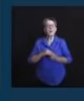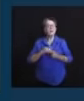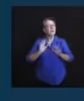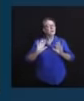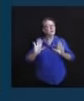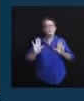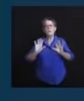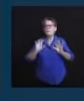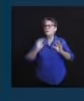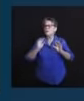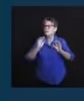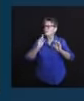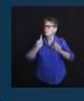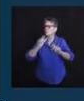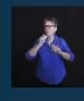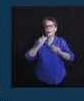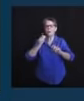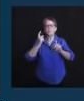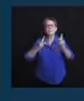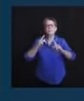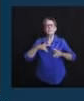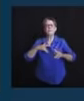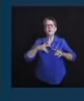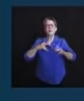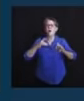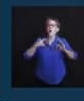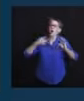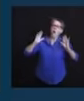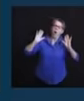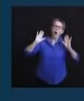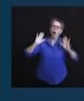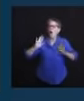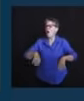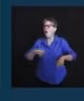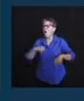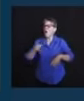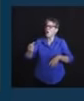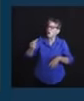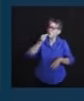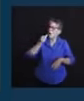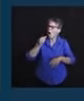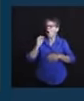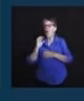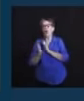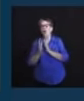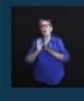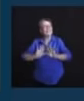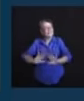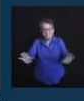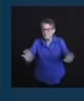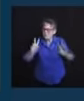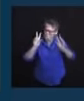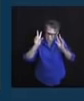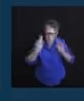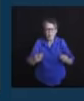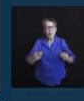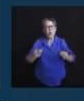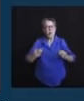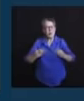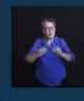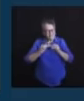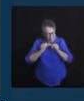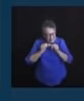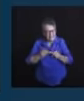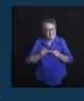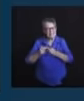to crowd around bars without any regard for those around us. That is how we backslide. That's how we get pushed off our